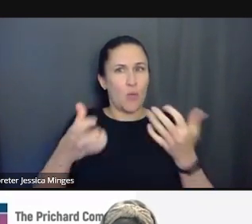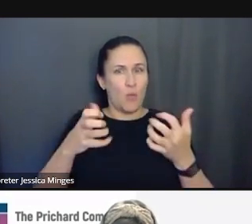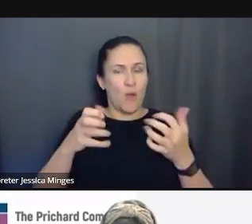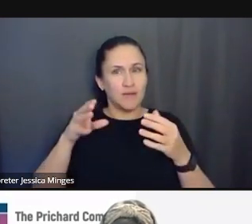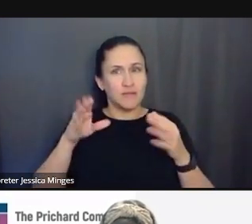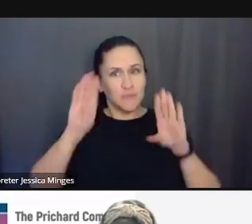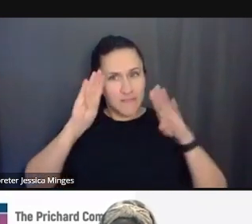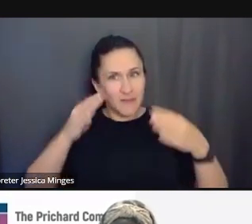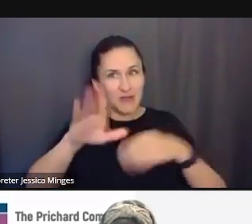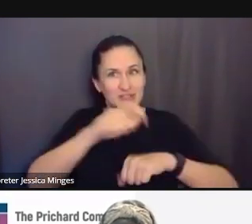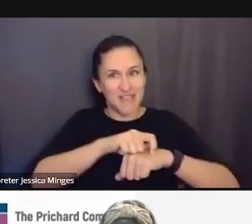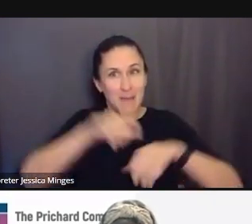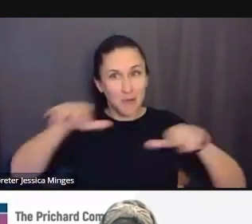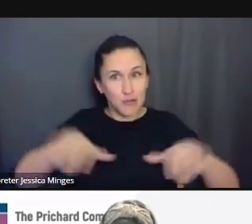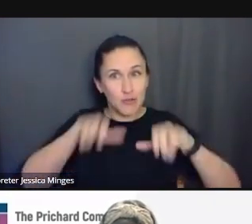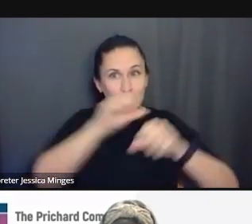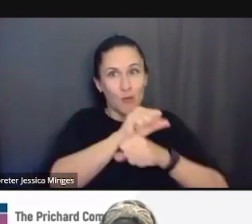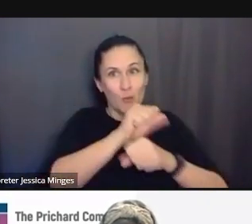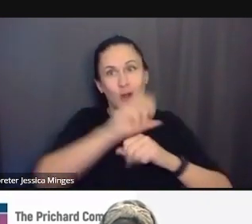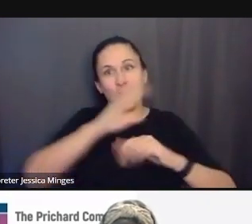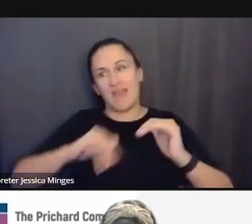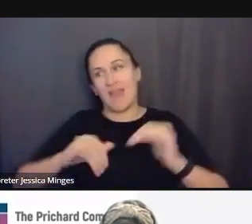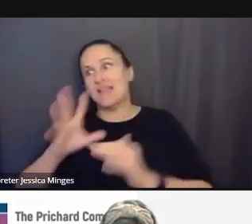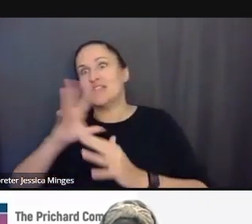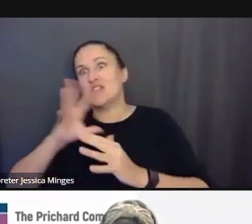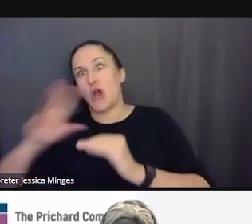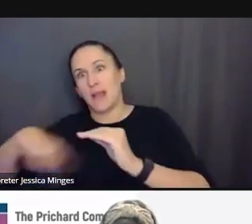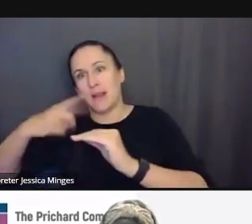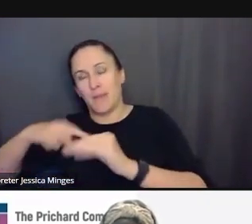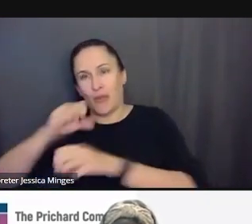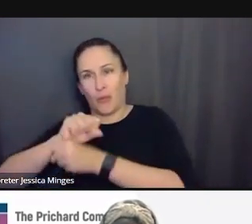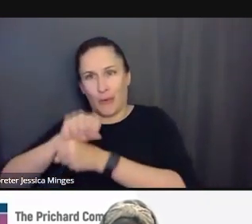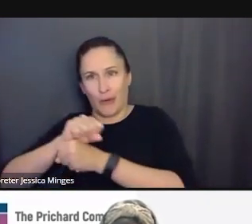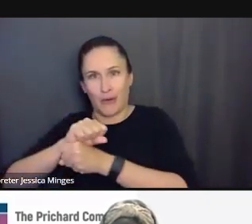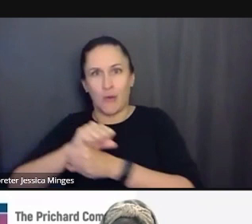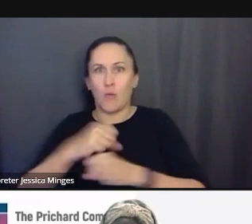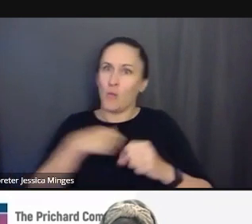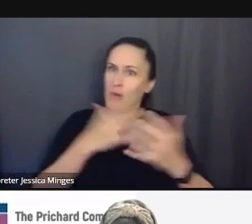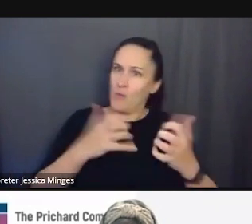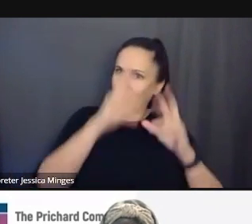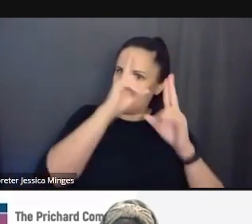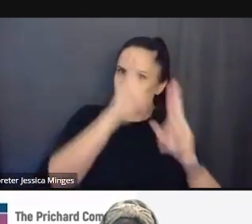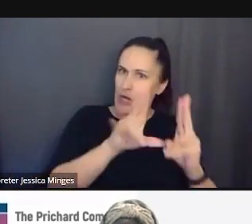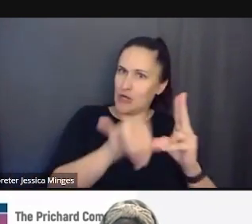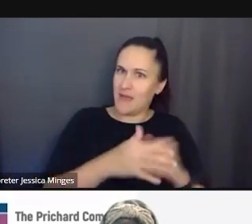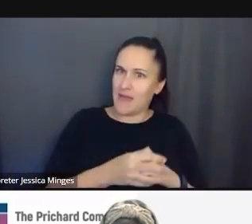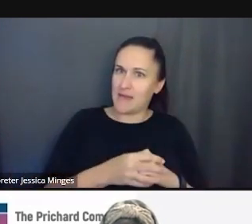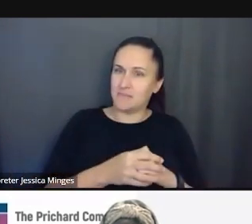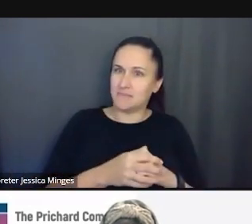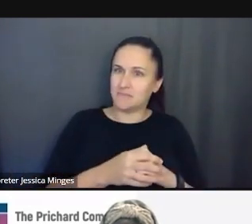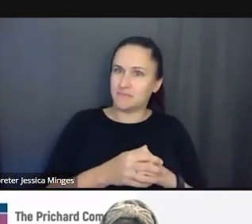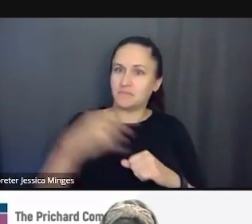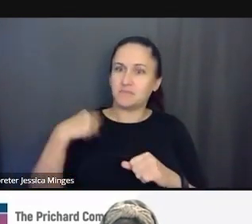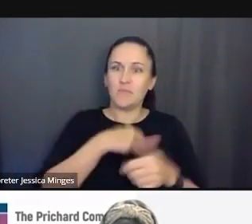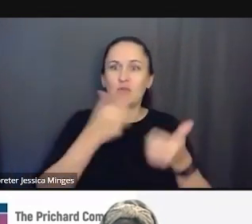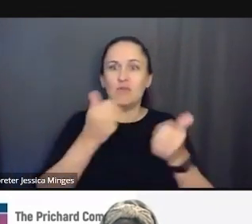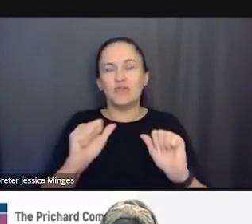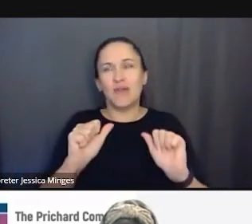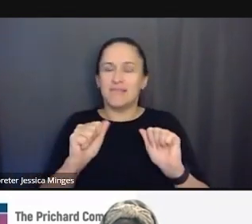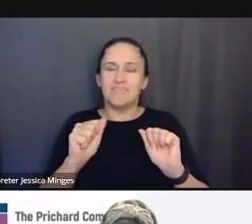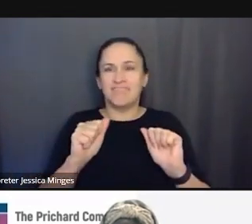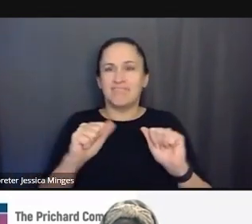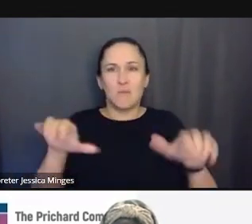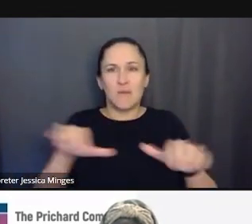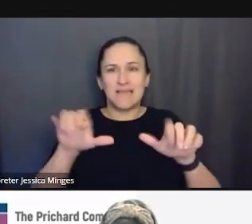time doing work and less time talking about work. And we certainly want to honor that. We sort of did a